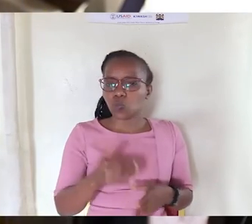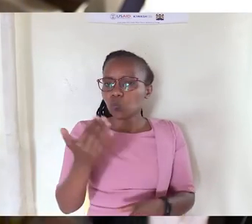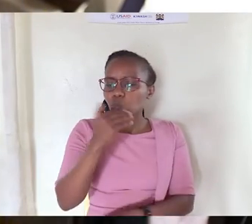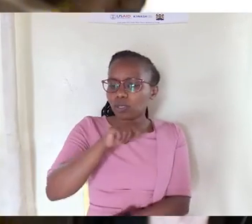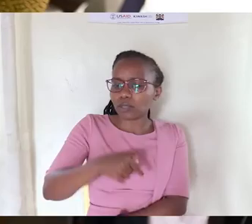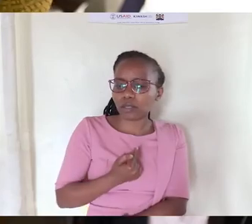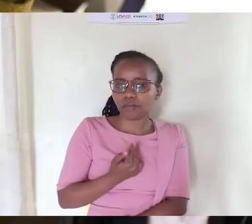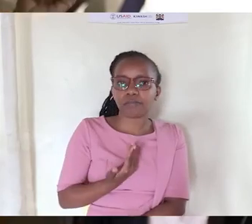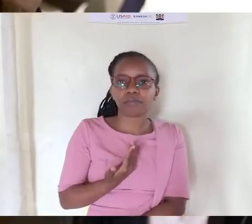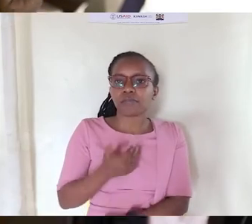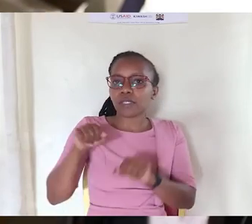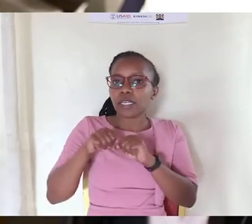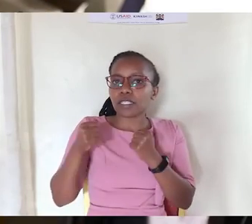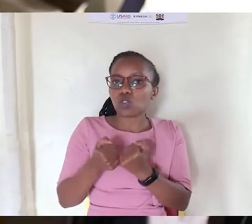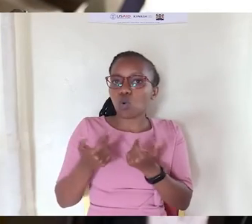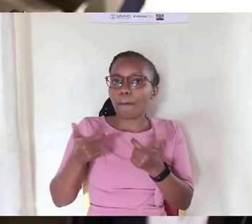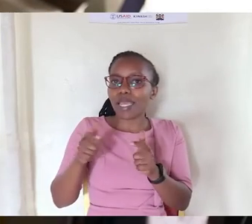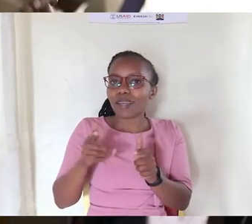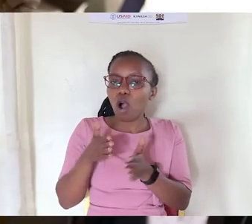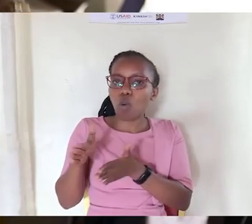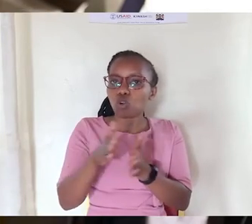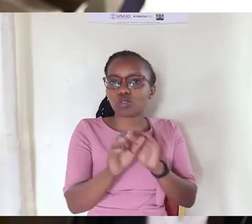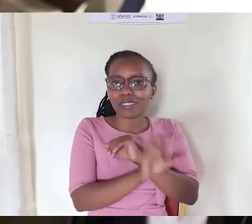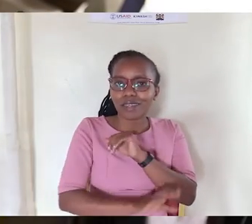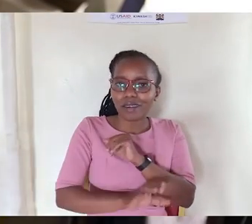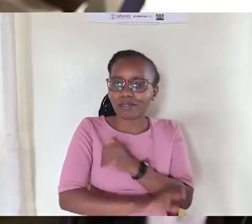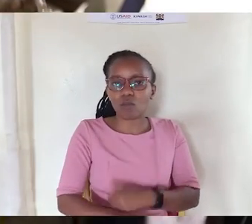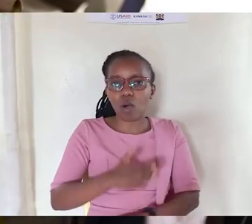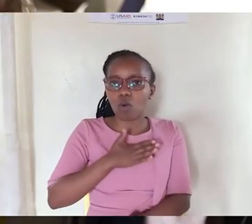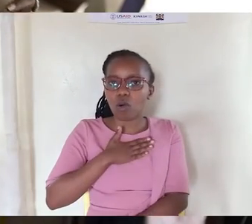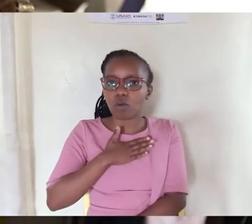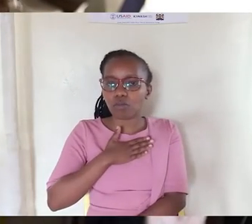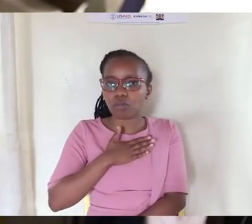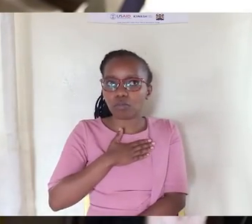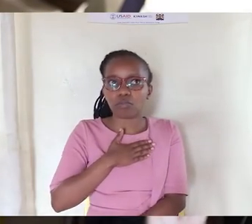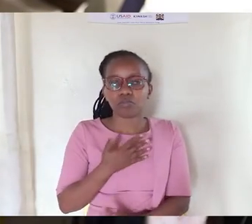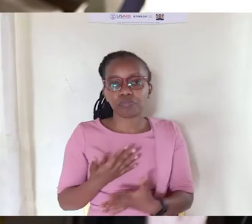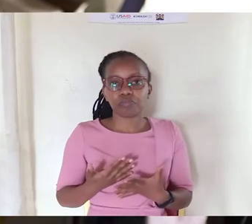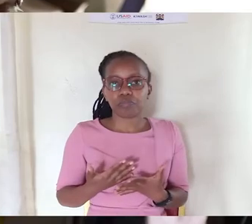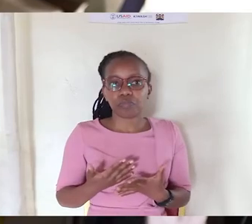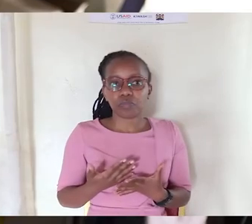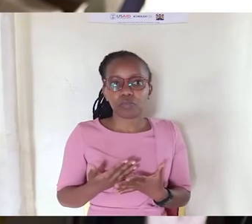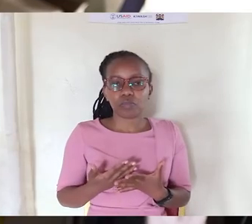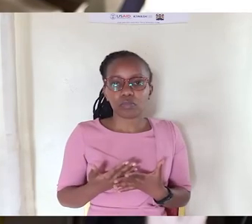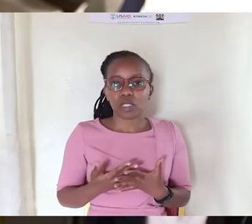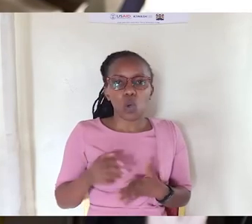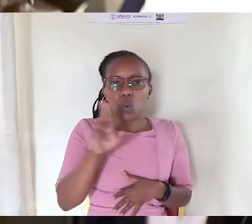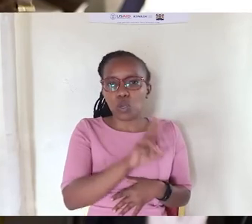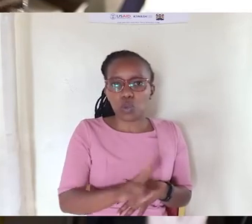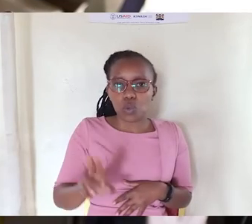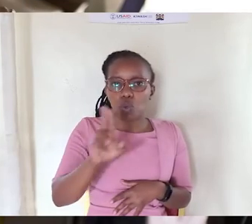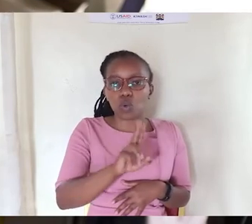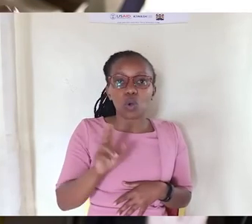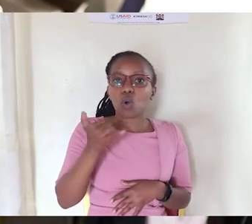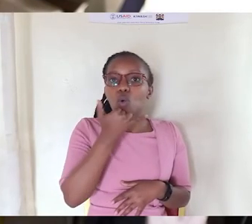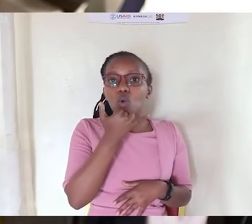ourselves, the social media platform in this country is one of the most misused, but also